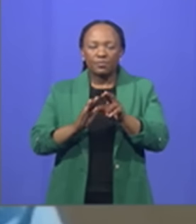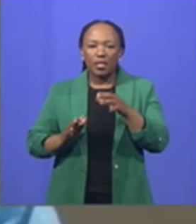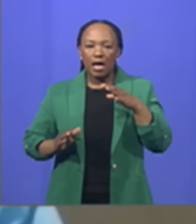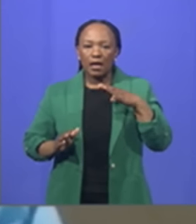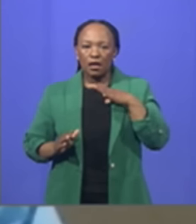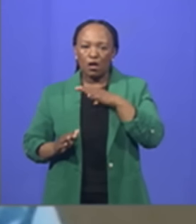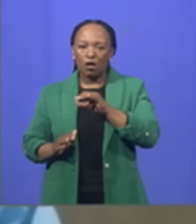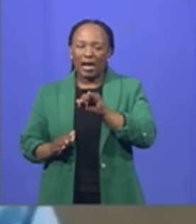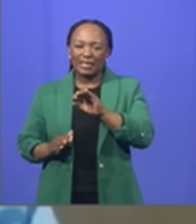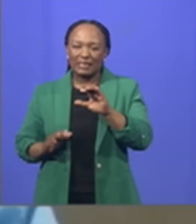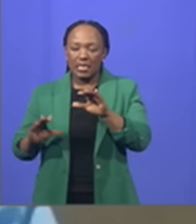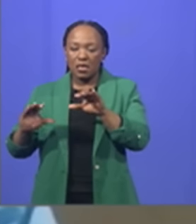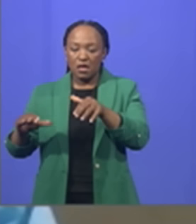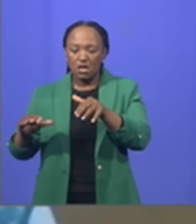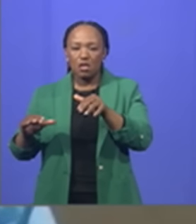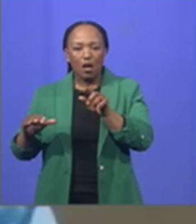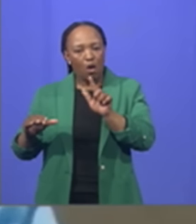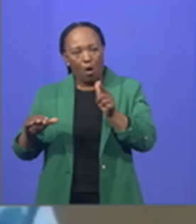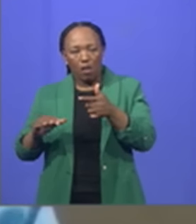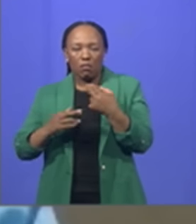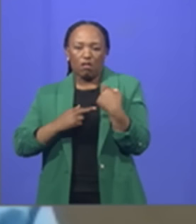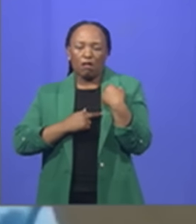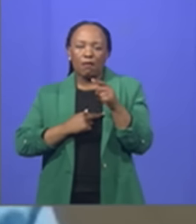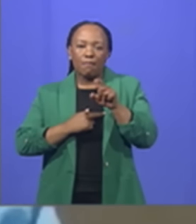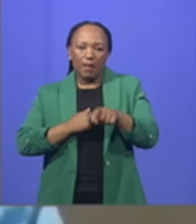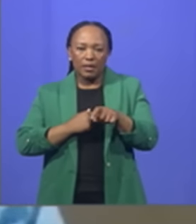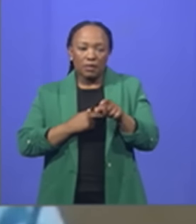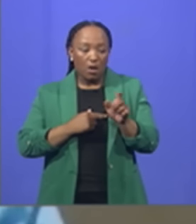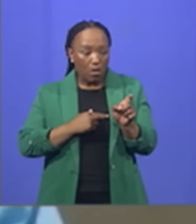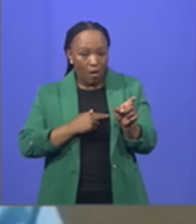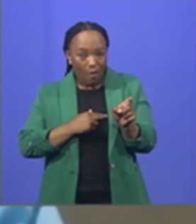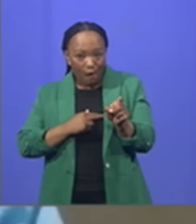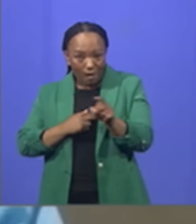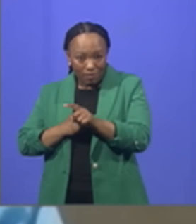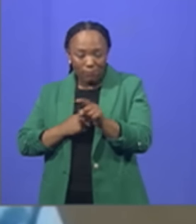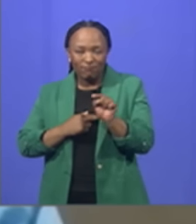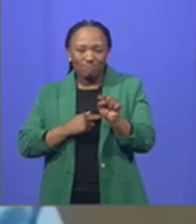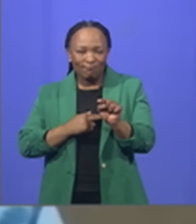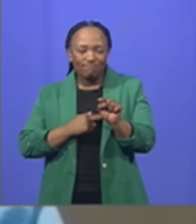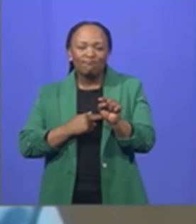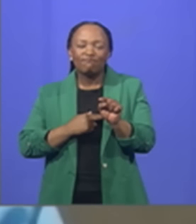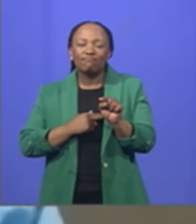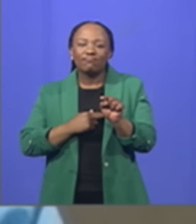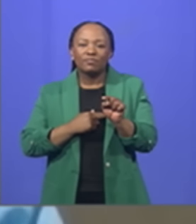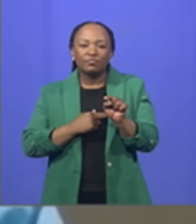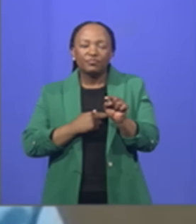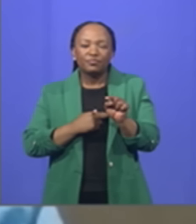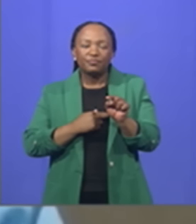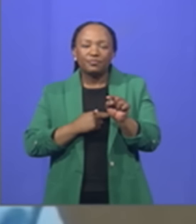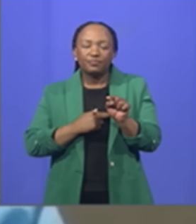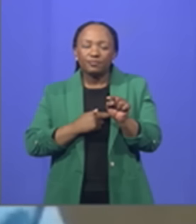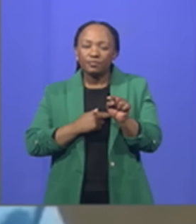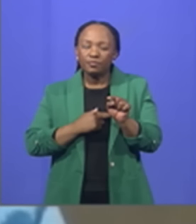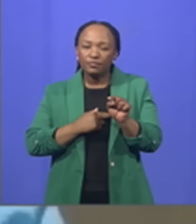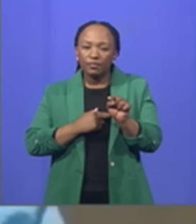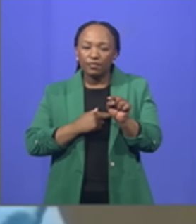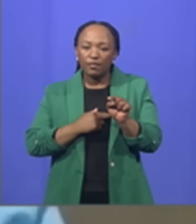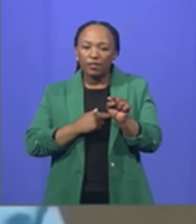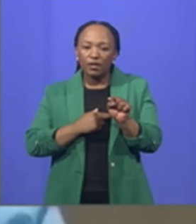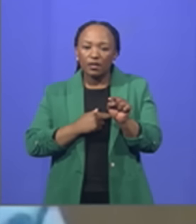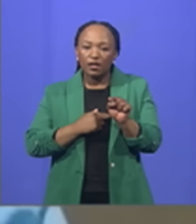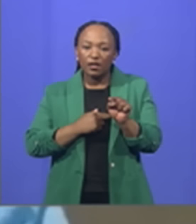komišene e ikemeng ya dikgetho. Mekgatlo ya dipolotiki le bonkgetheng bao ba ikemeng ba swanetše o